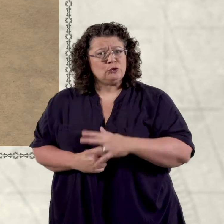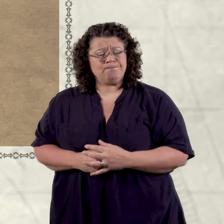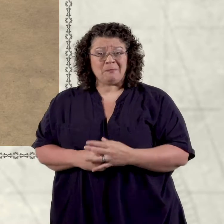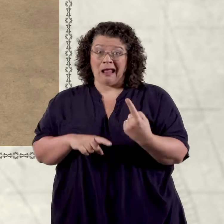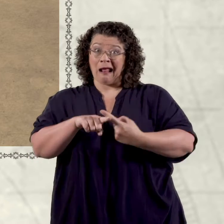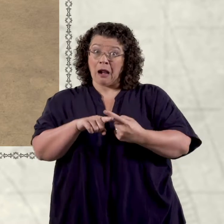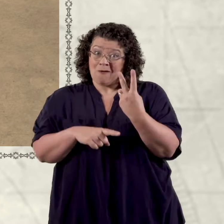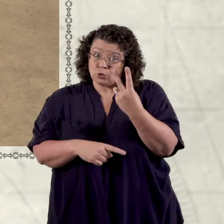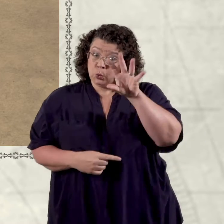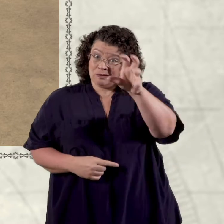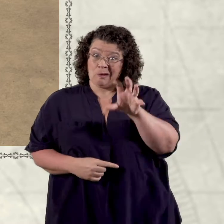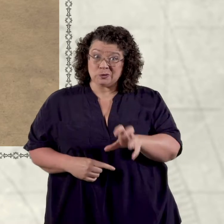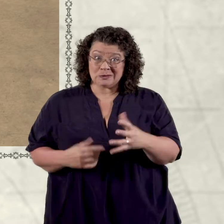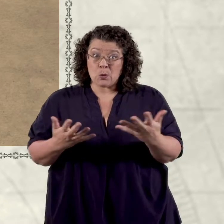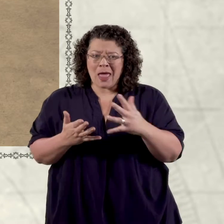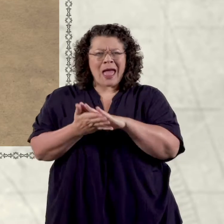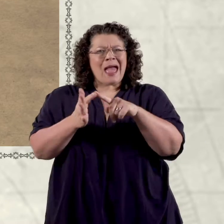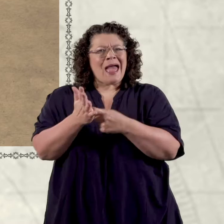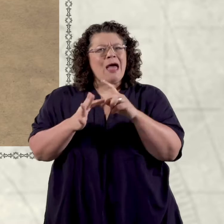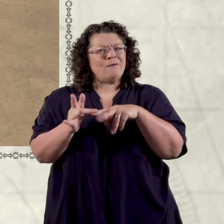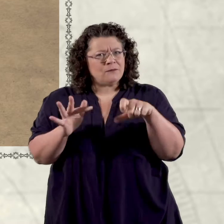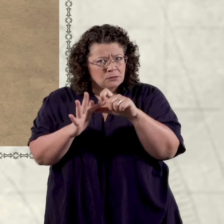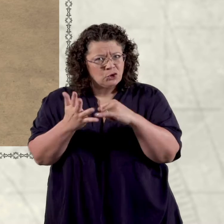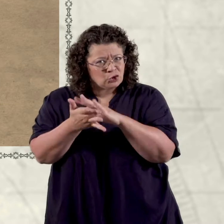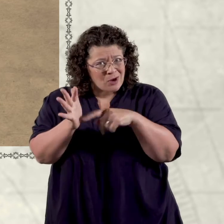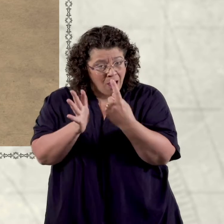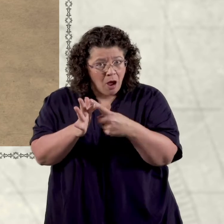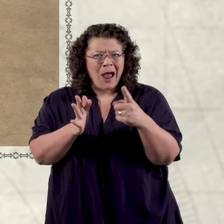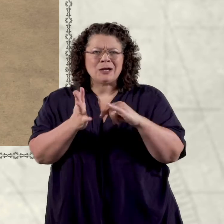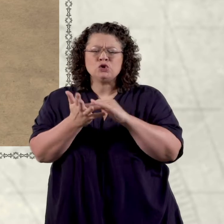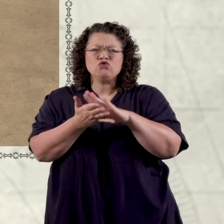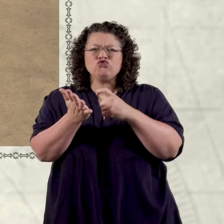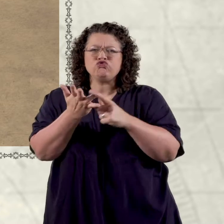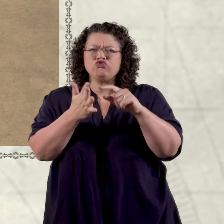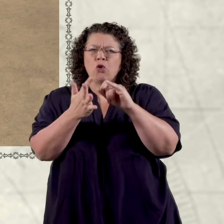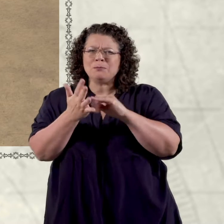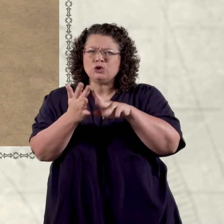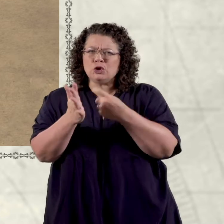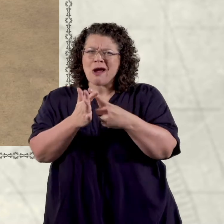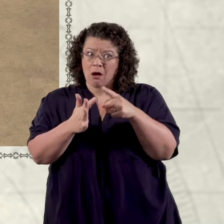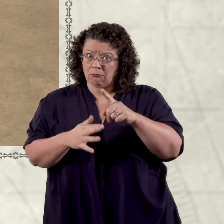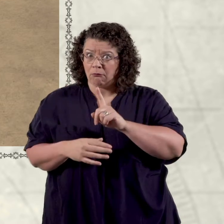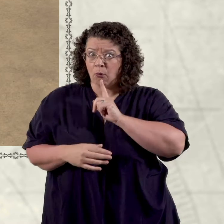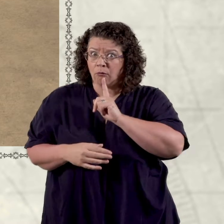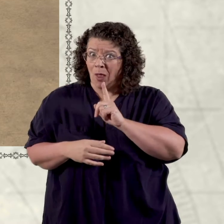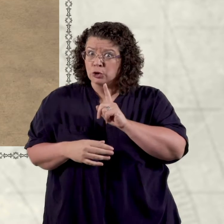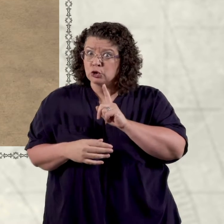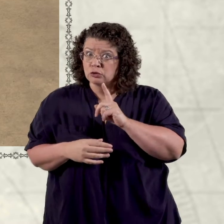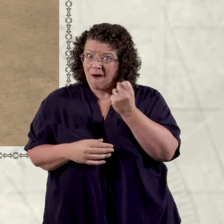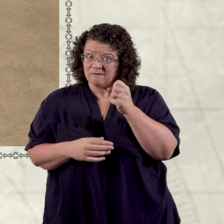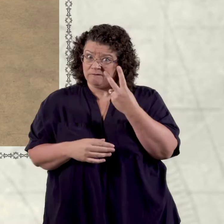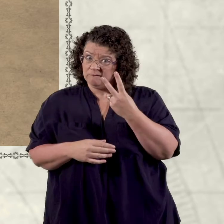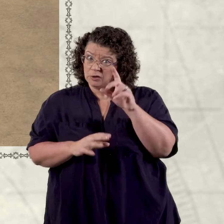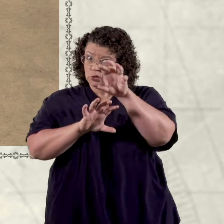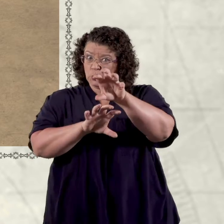in England, in the counties of Herefordshire and Shropshire, people spoke Welsh. But King Henry VIII wasn't